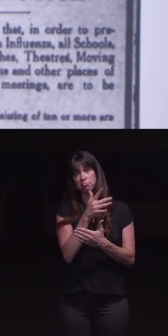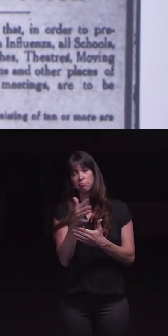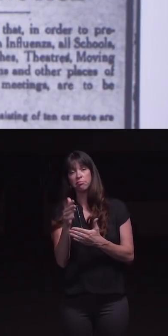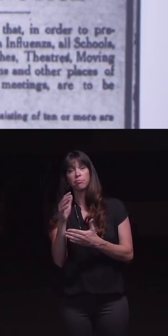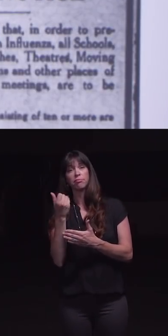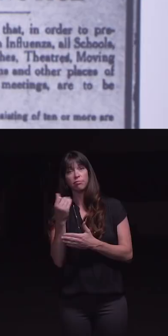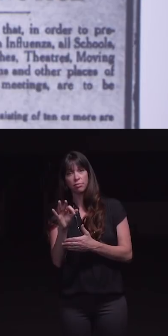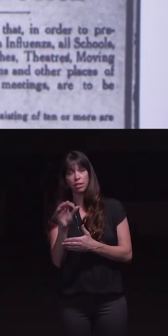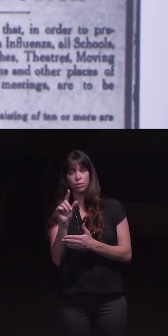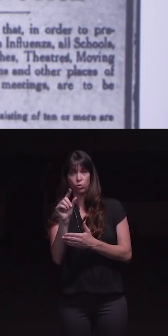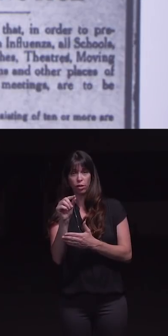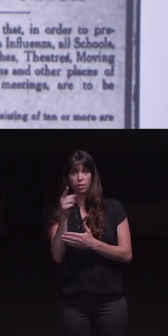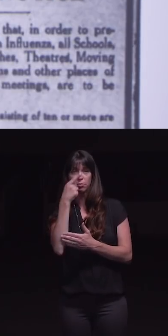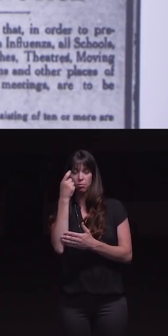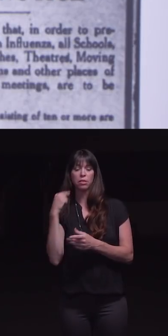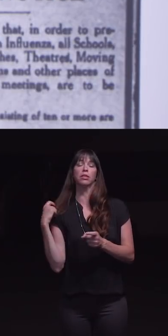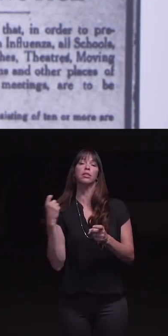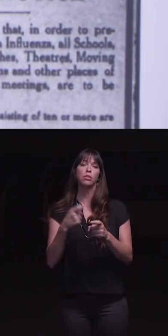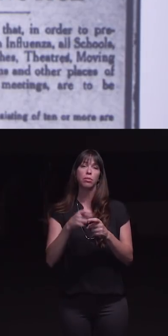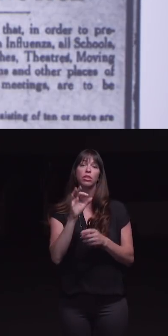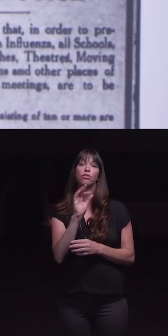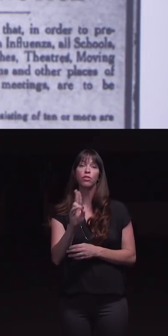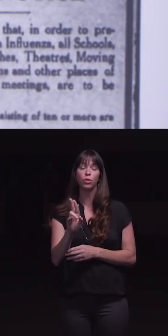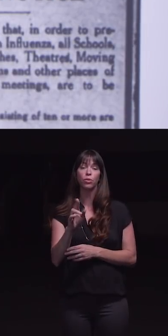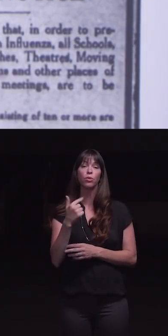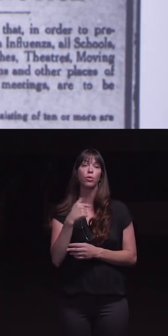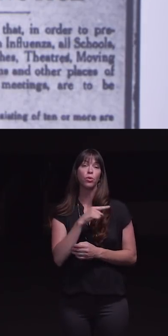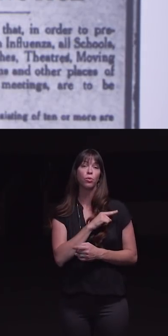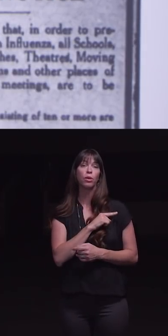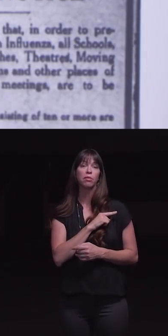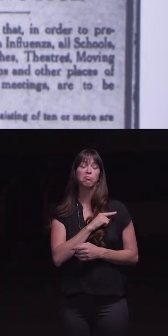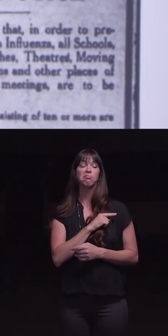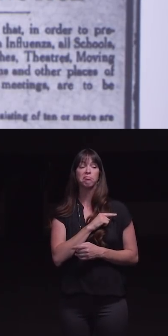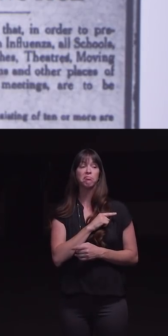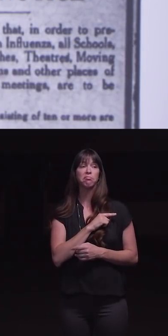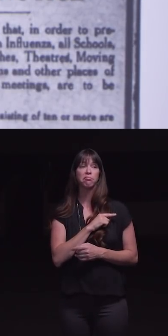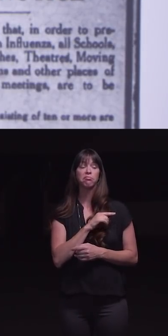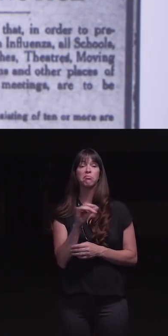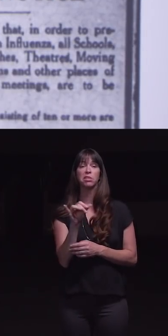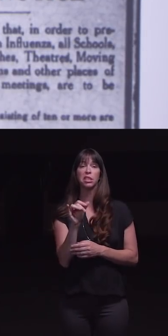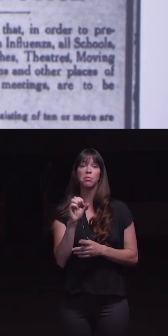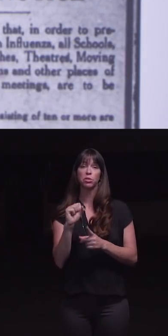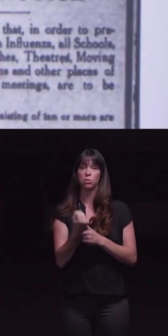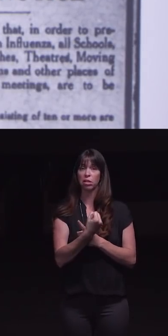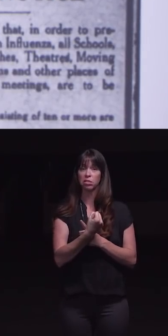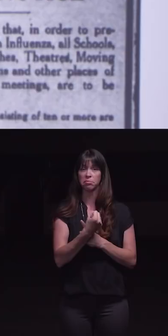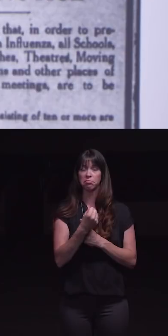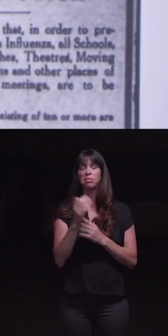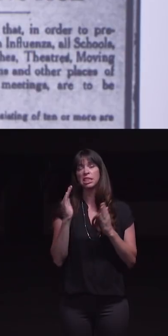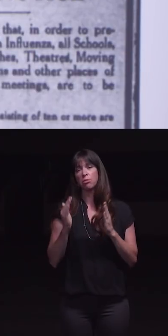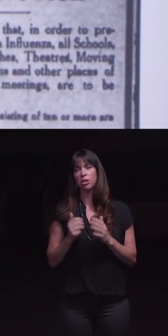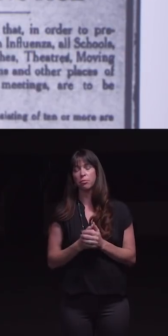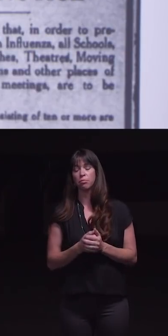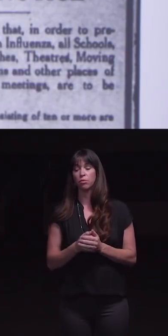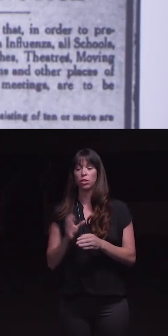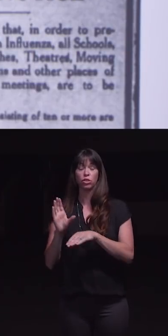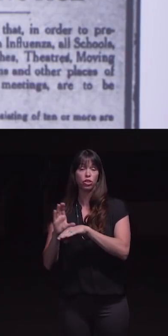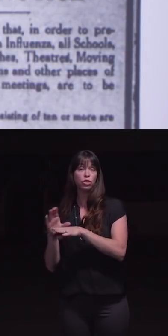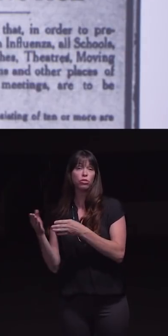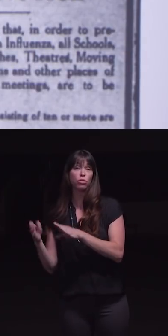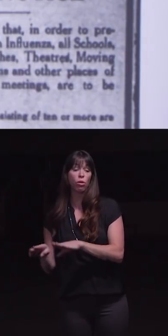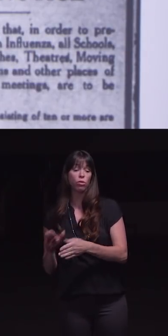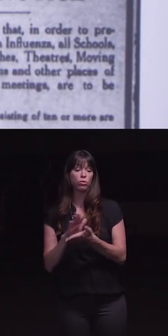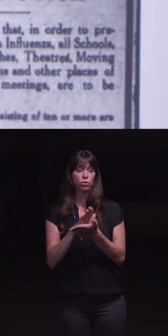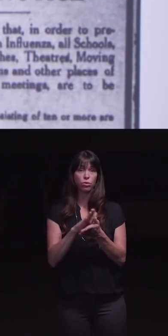and 1920, because of the Spanish flu, we were in a very similar situation as now. There were closures of